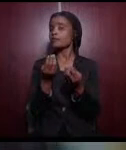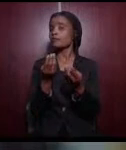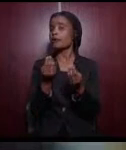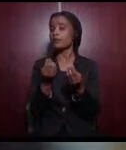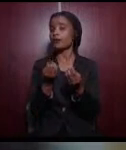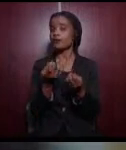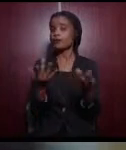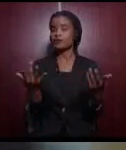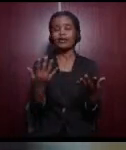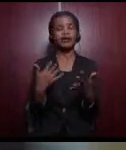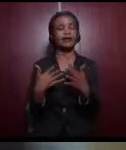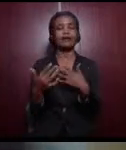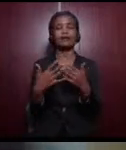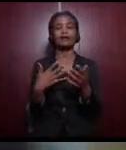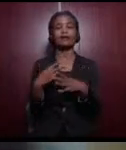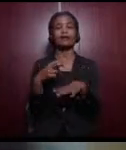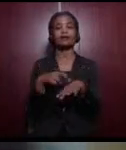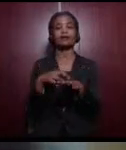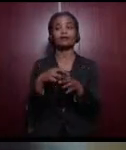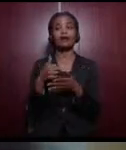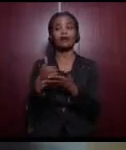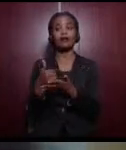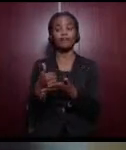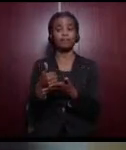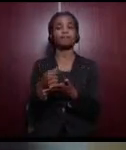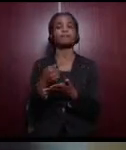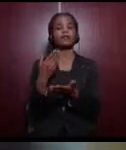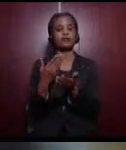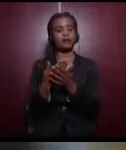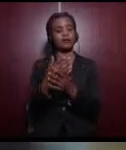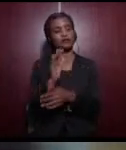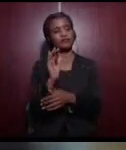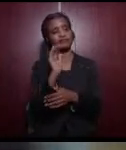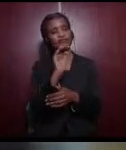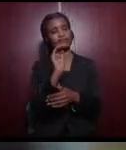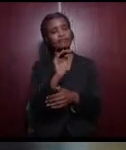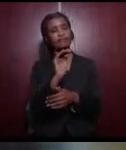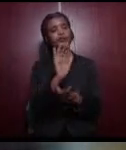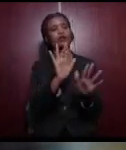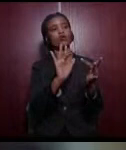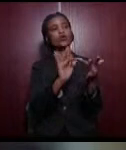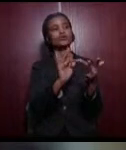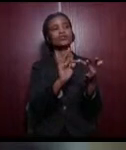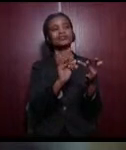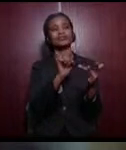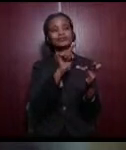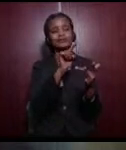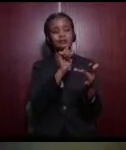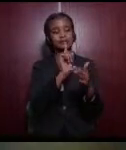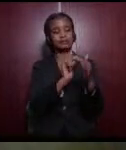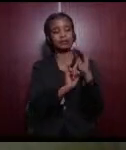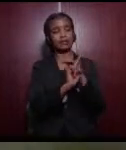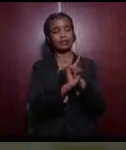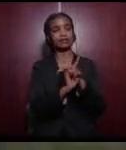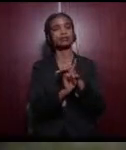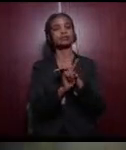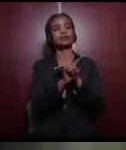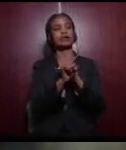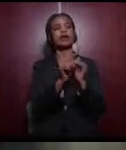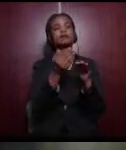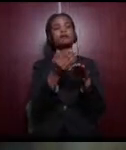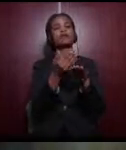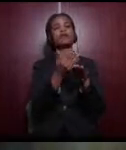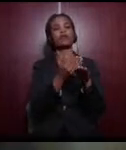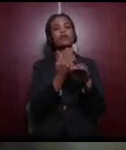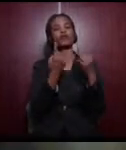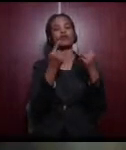assistance from, then you can always contact the Speaker. That is your entry level before you can even reach the national. You start